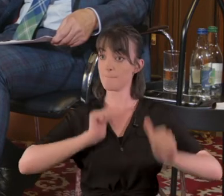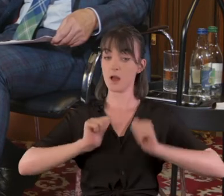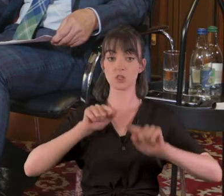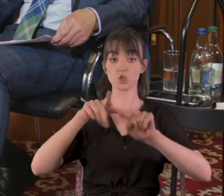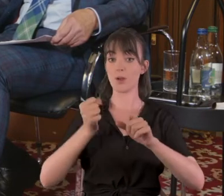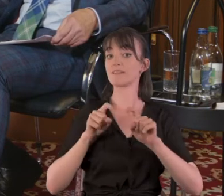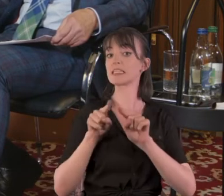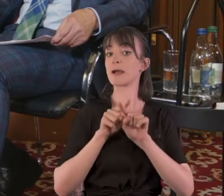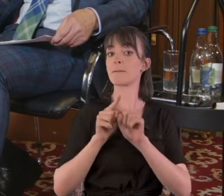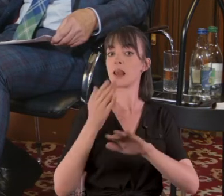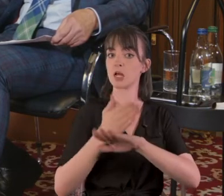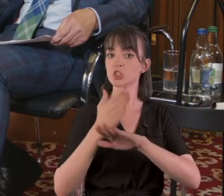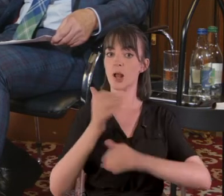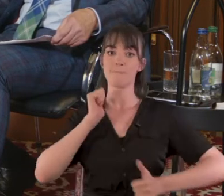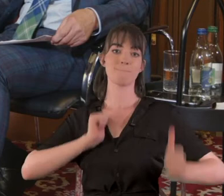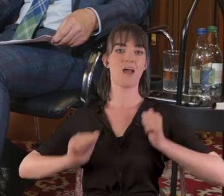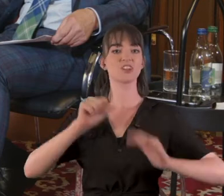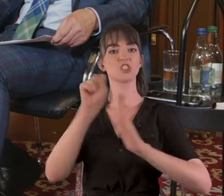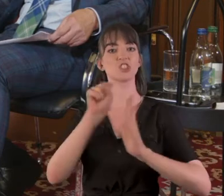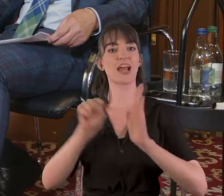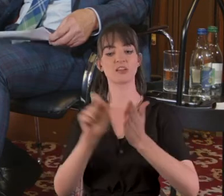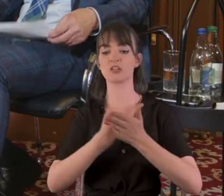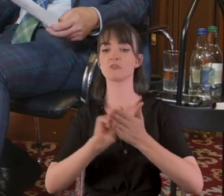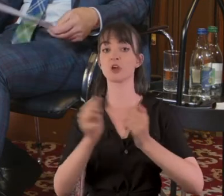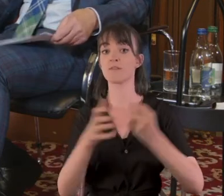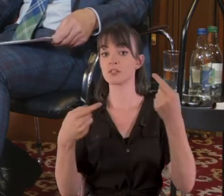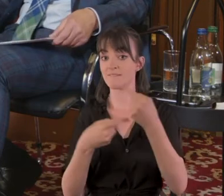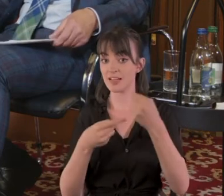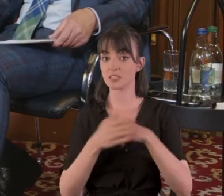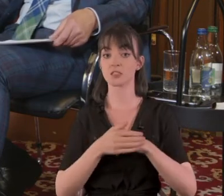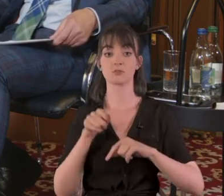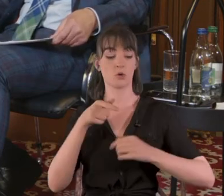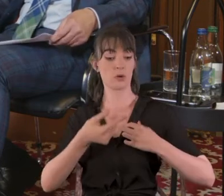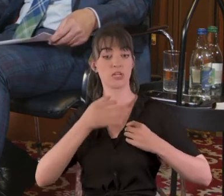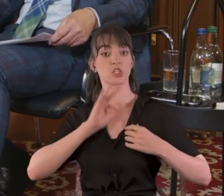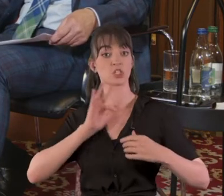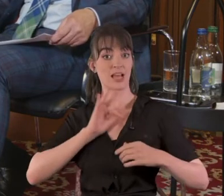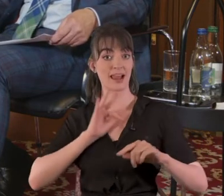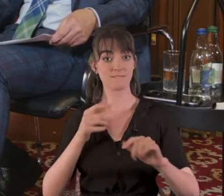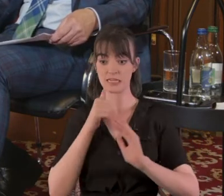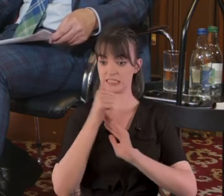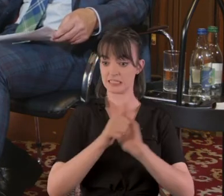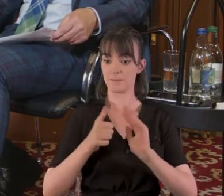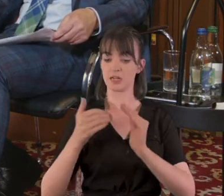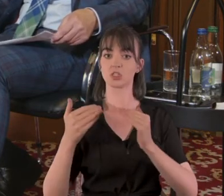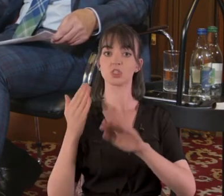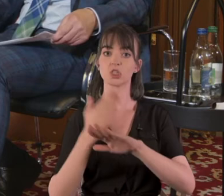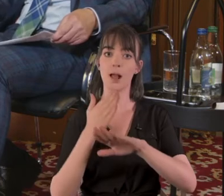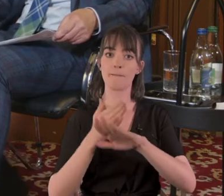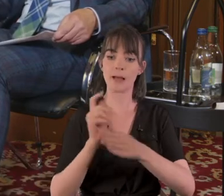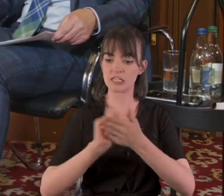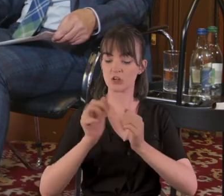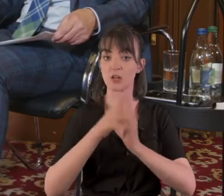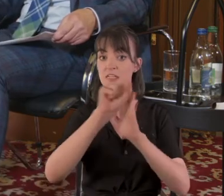for Defence. So if you could kind of put yourself, having been Secretary of State for Defence, if you could put yourself in